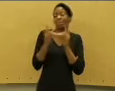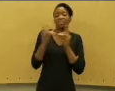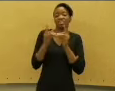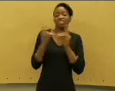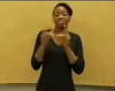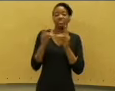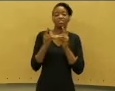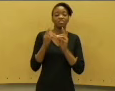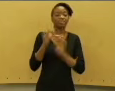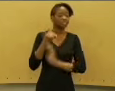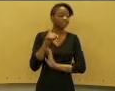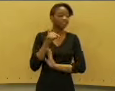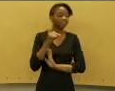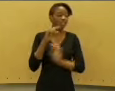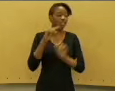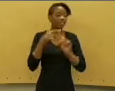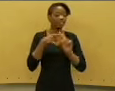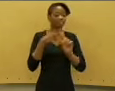excuse the profanity,